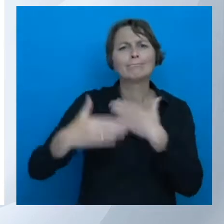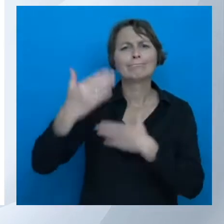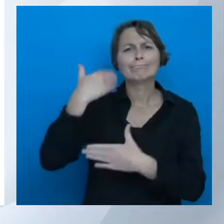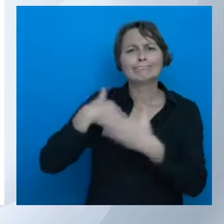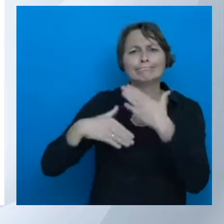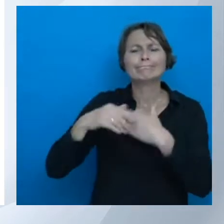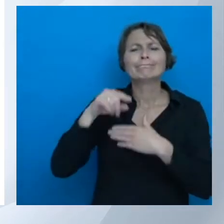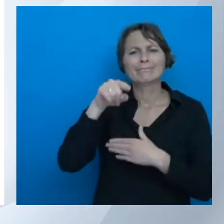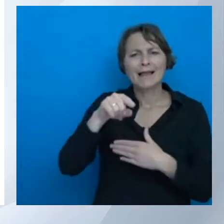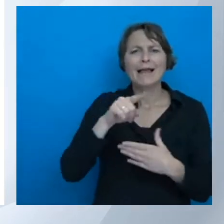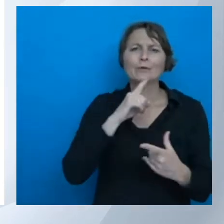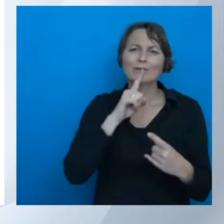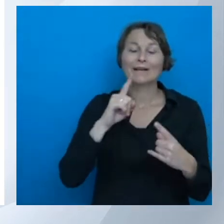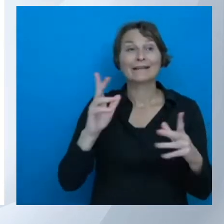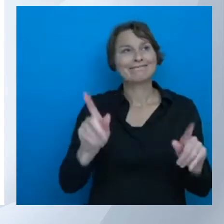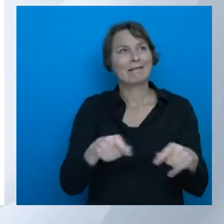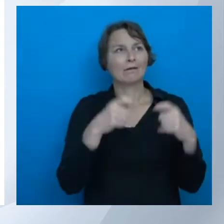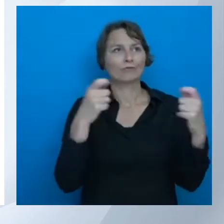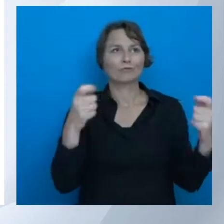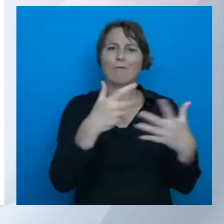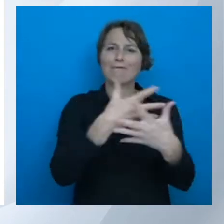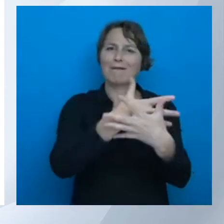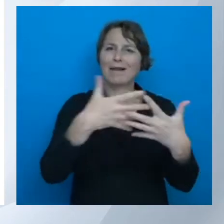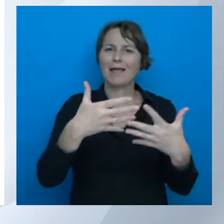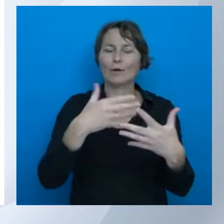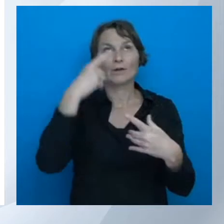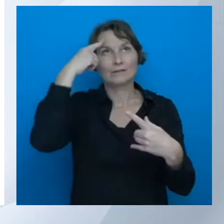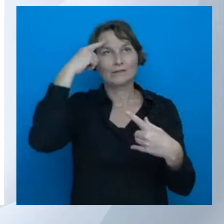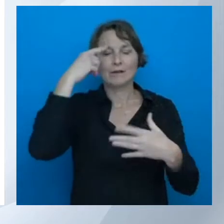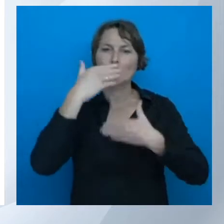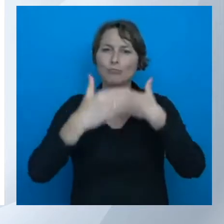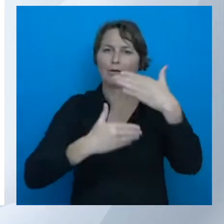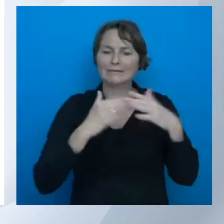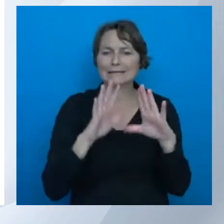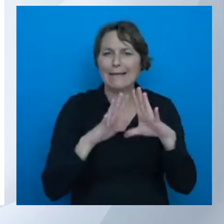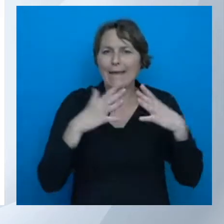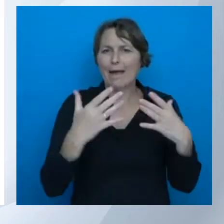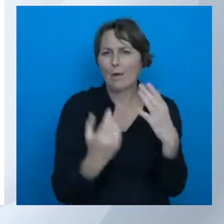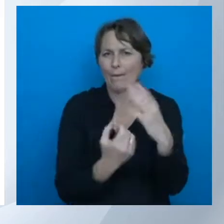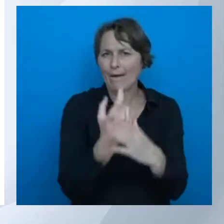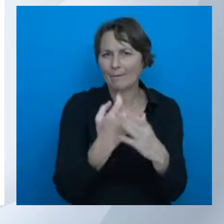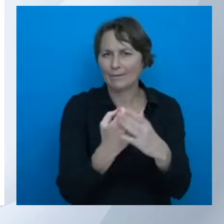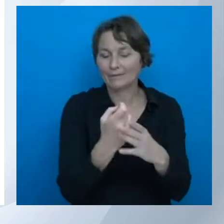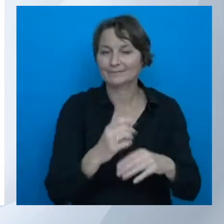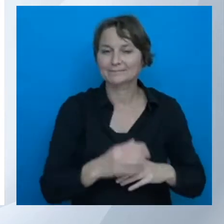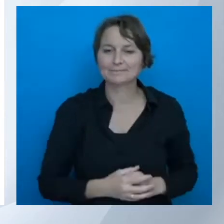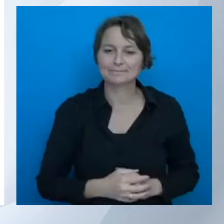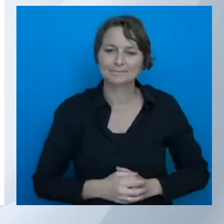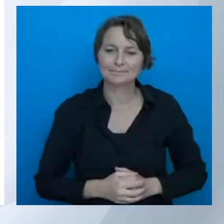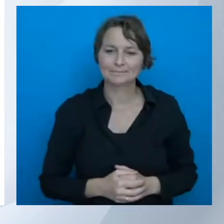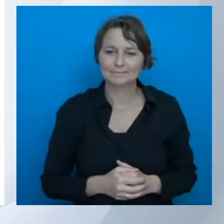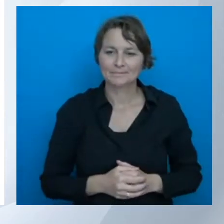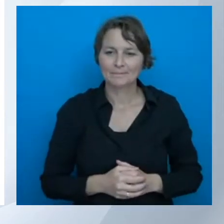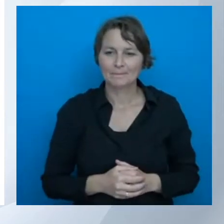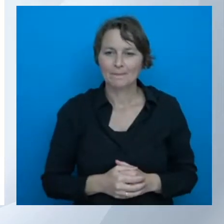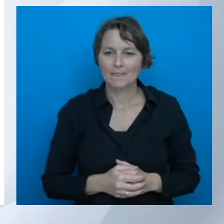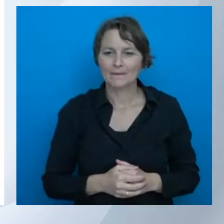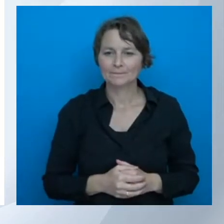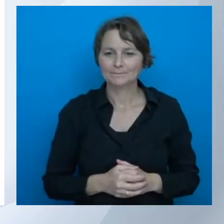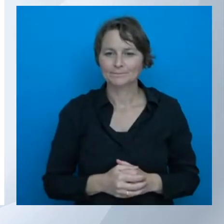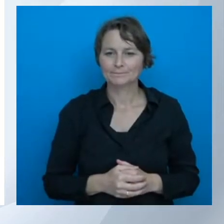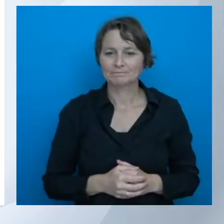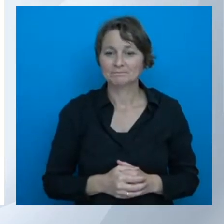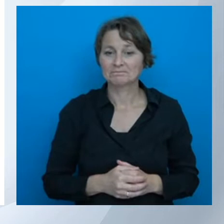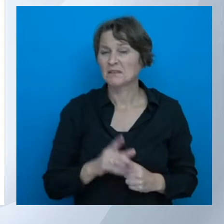processing. And when you don't want to deal with the natural language processing pipeline, since it is quite simple to